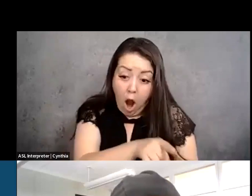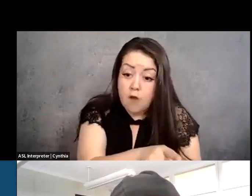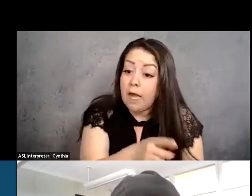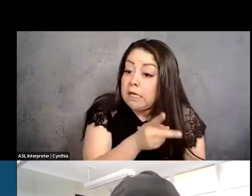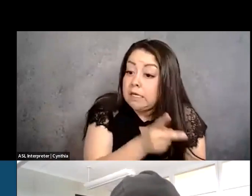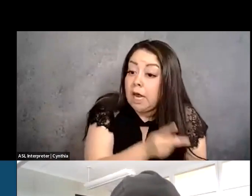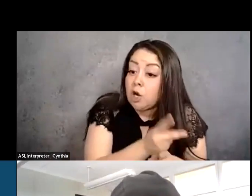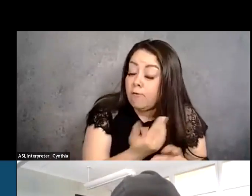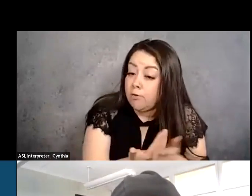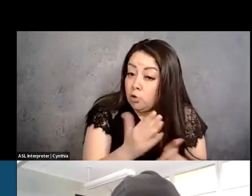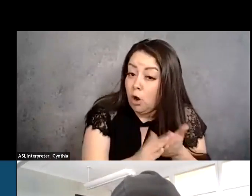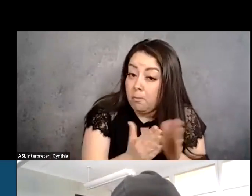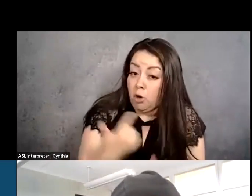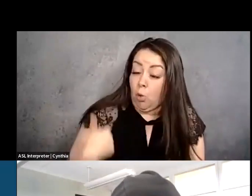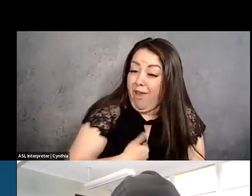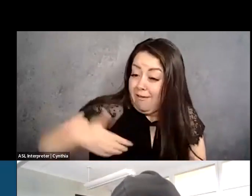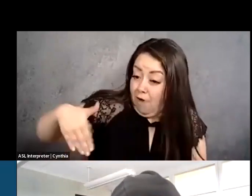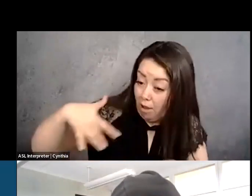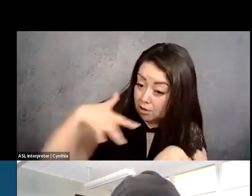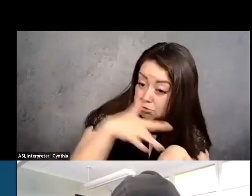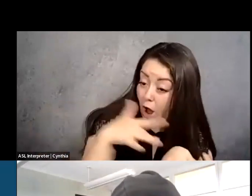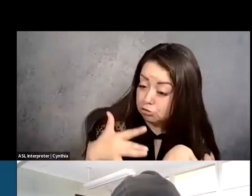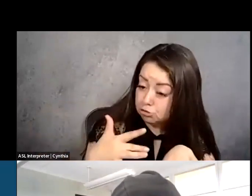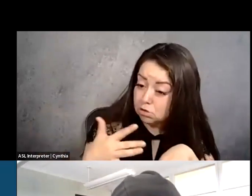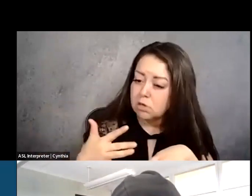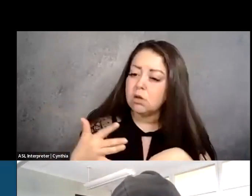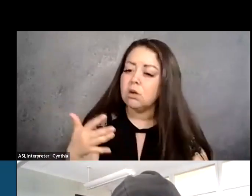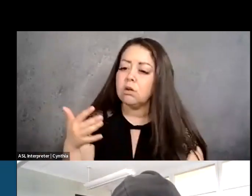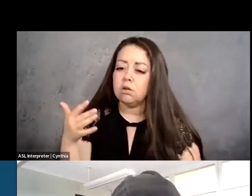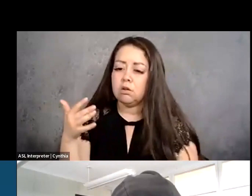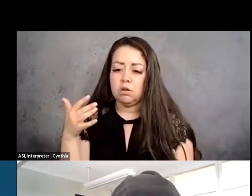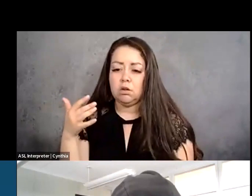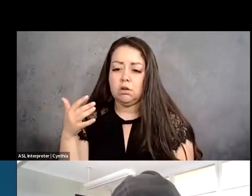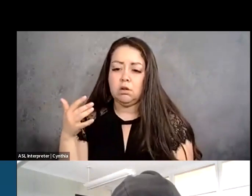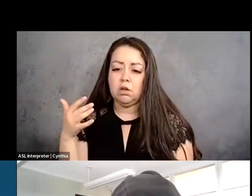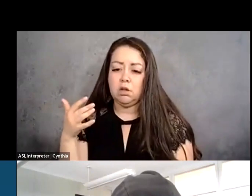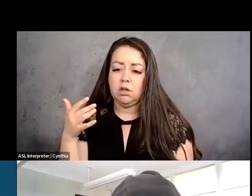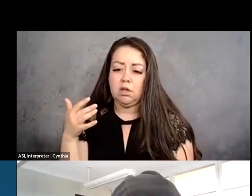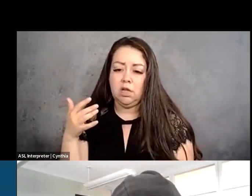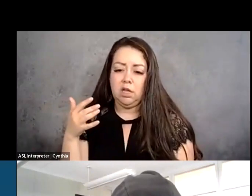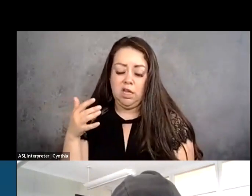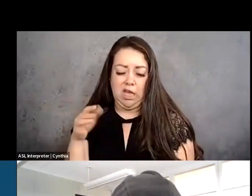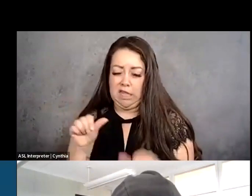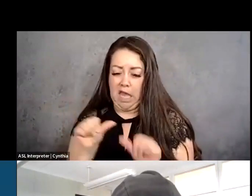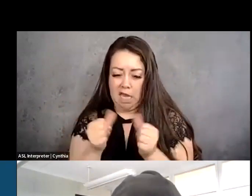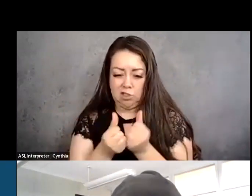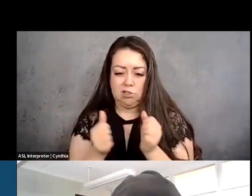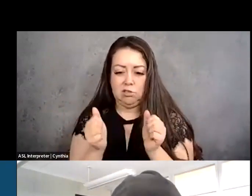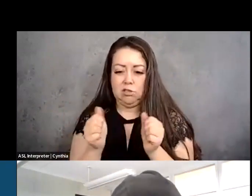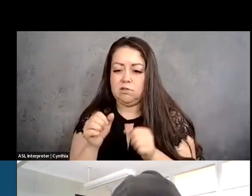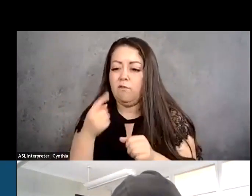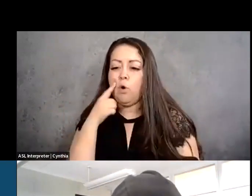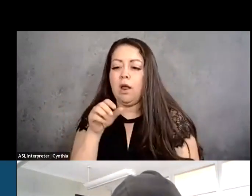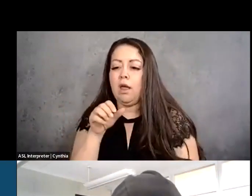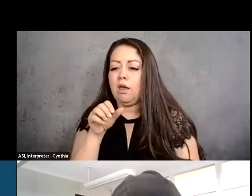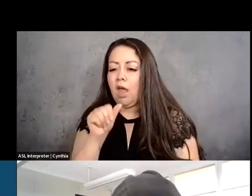haven't served? Because there are so few organizations that have the language and cultural competency to serve Asian American, Native Hawaiian, and